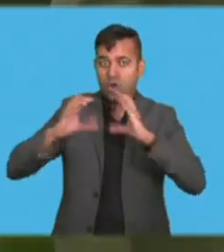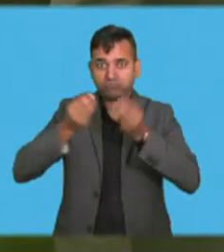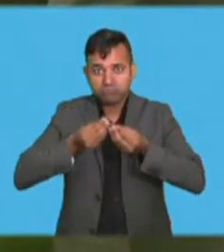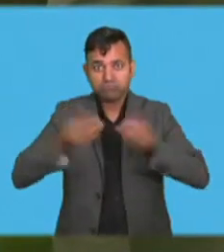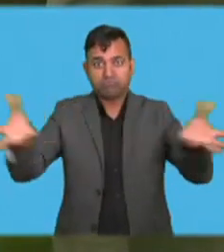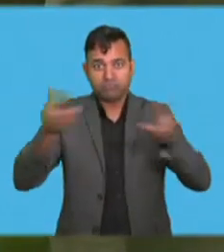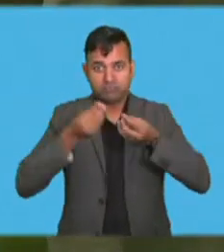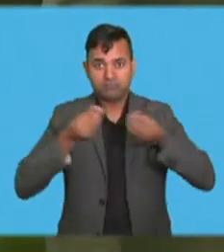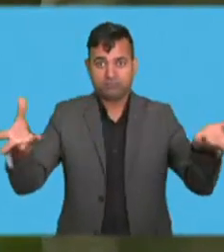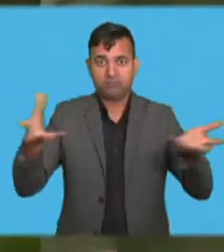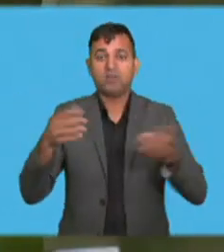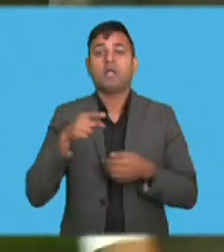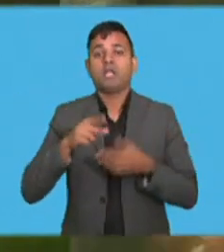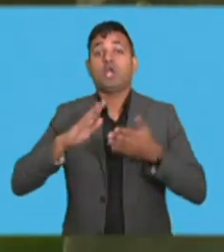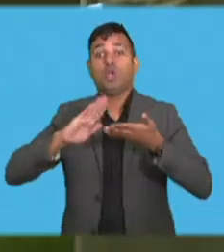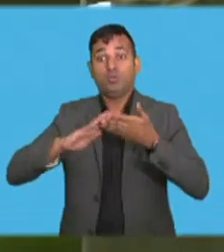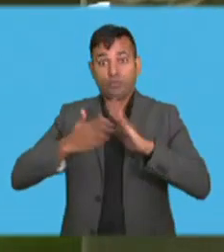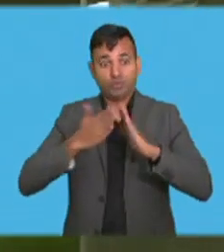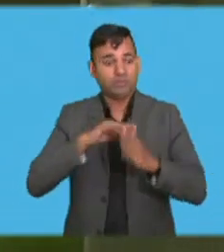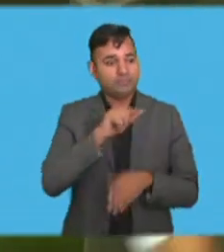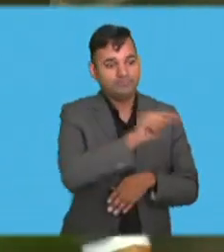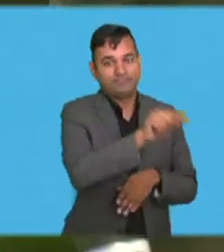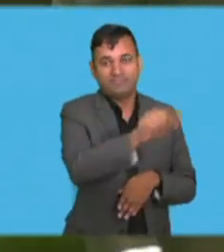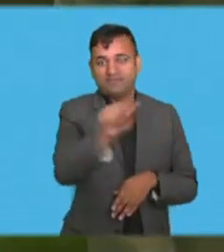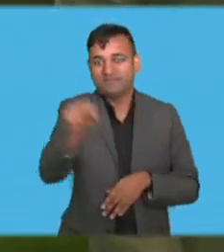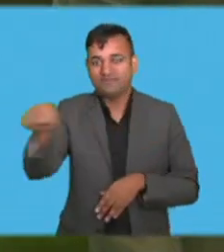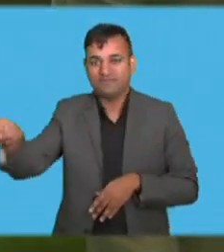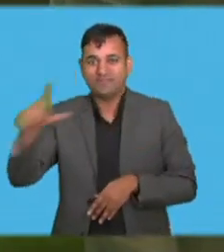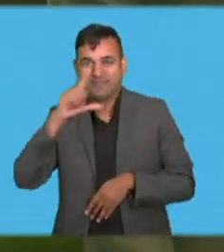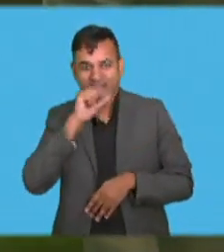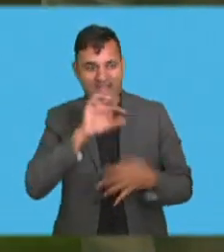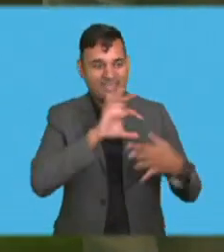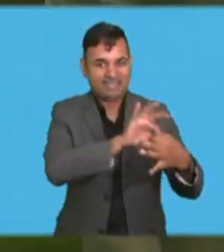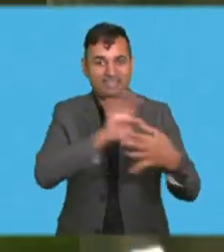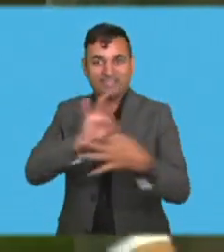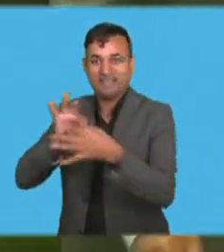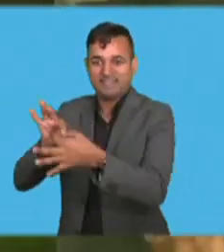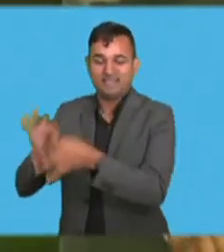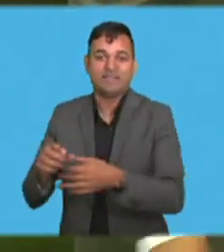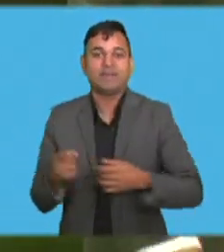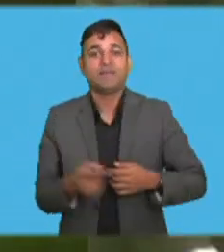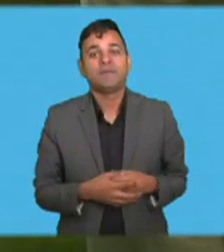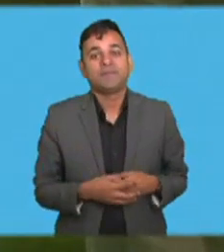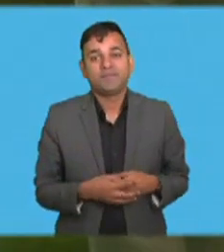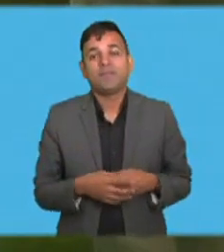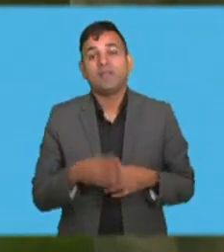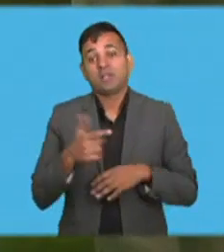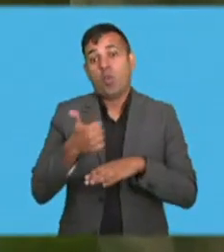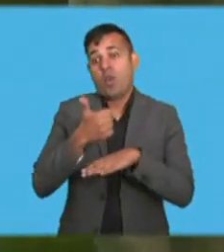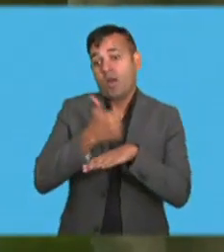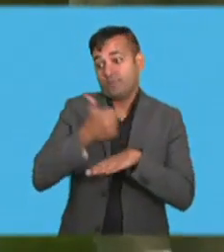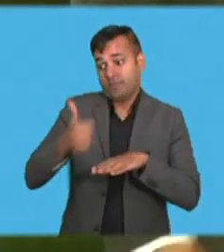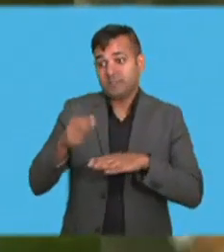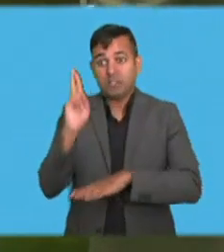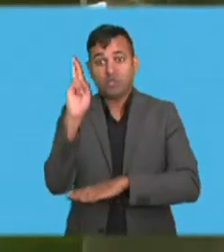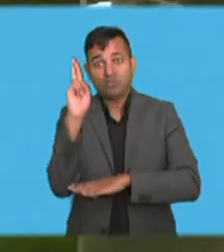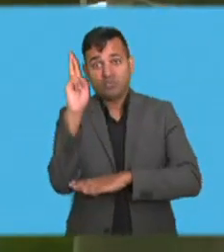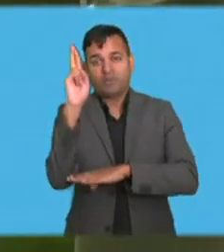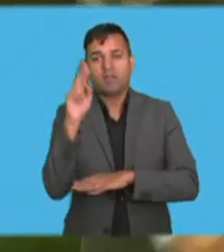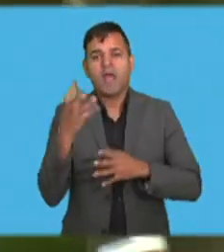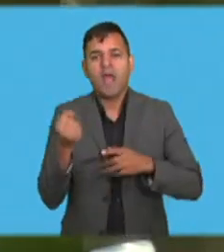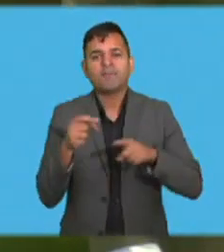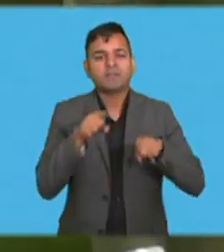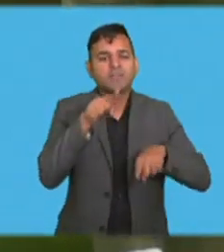the communities, particularly the Turanganikoros in the respective villages of the